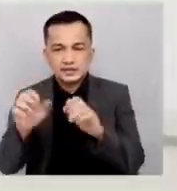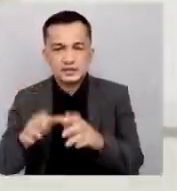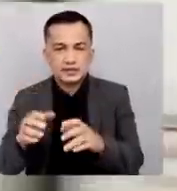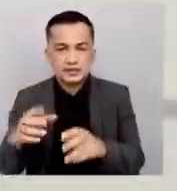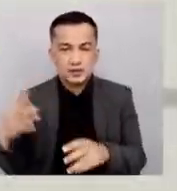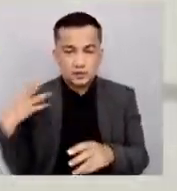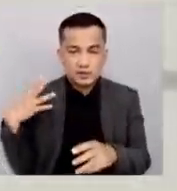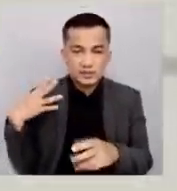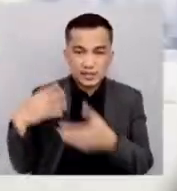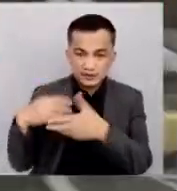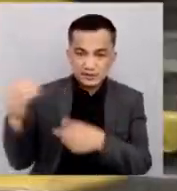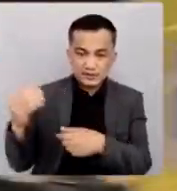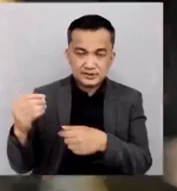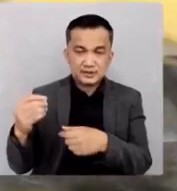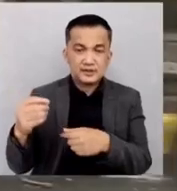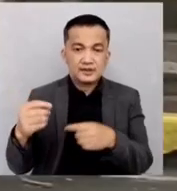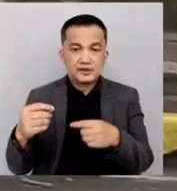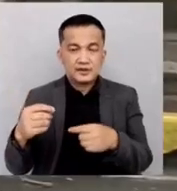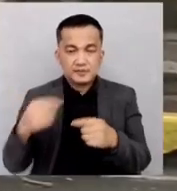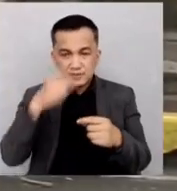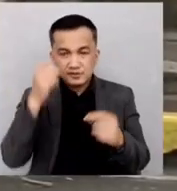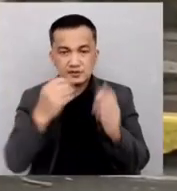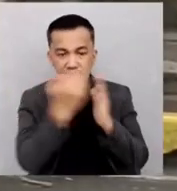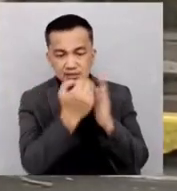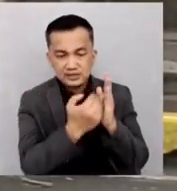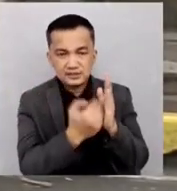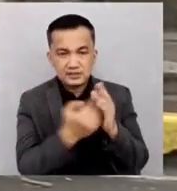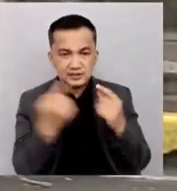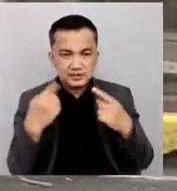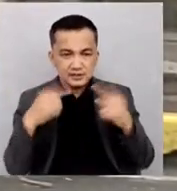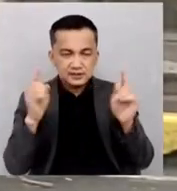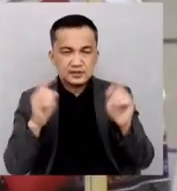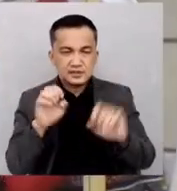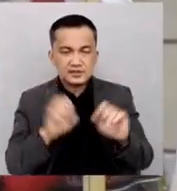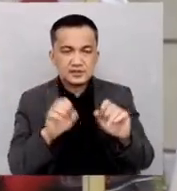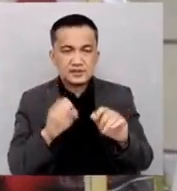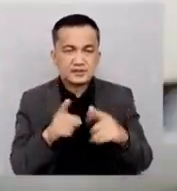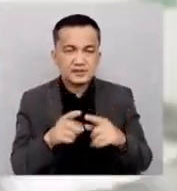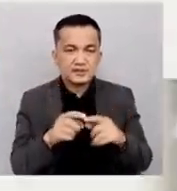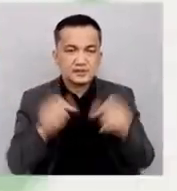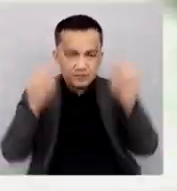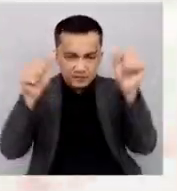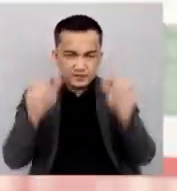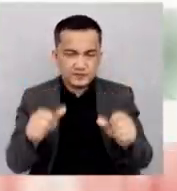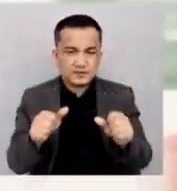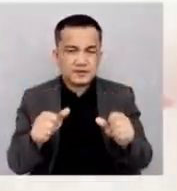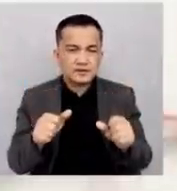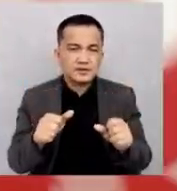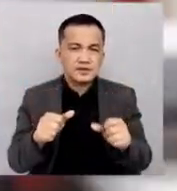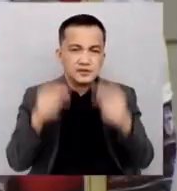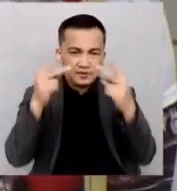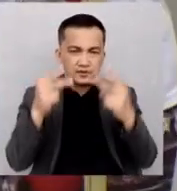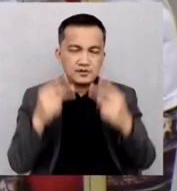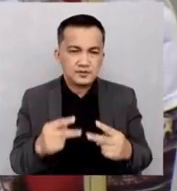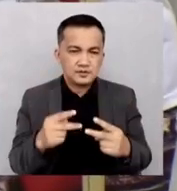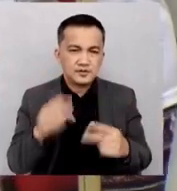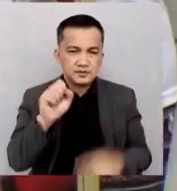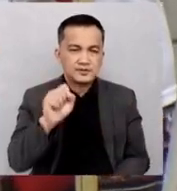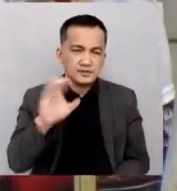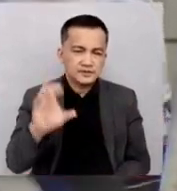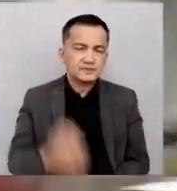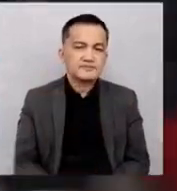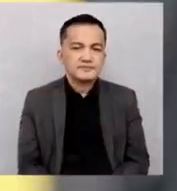outside because the list of successful examinees will also be posted on the website of the Supreme Court as